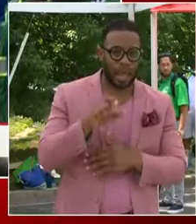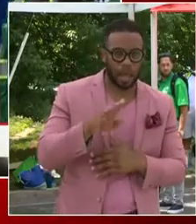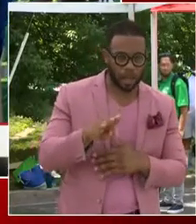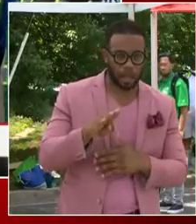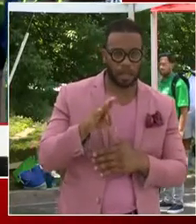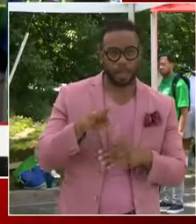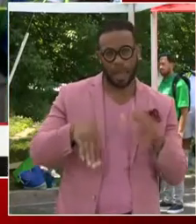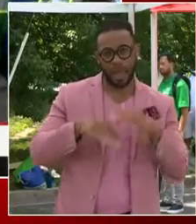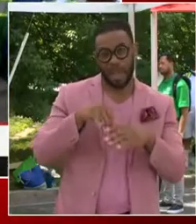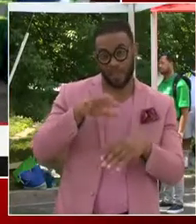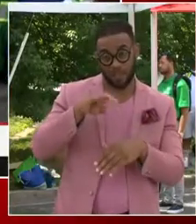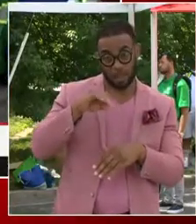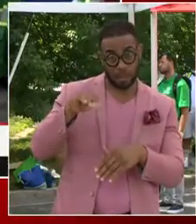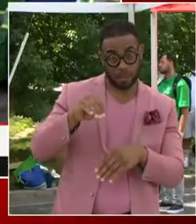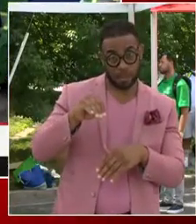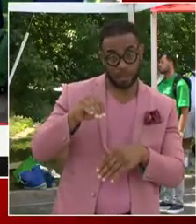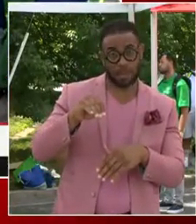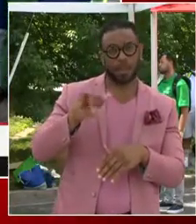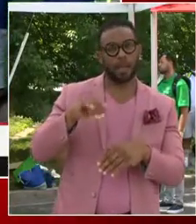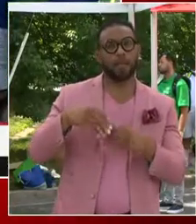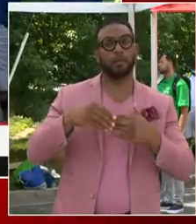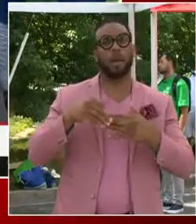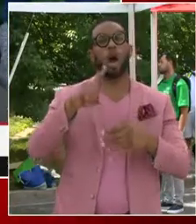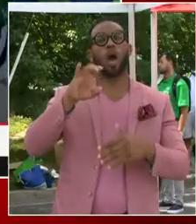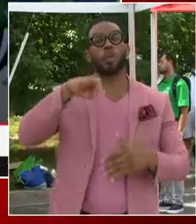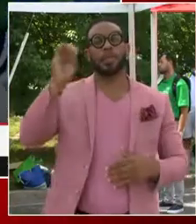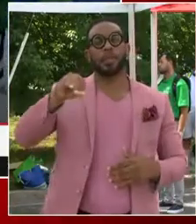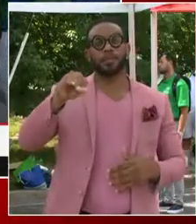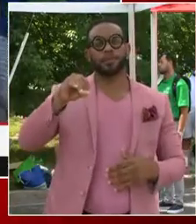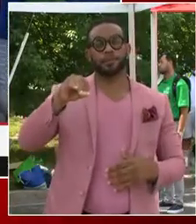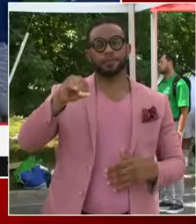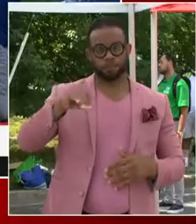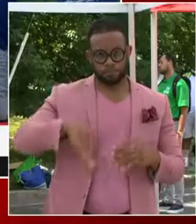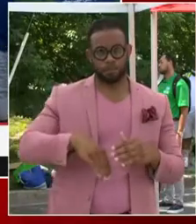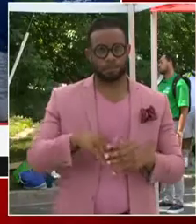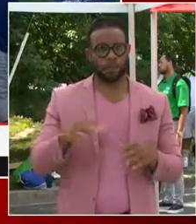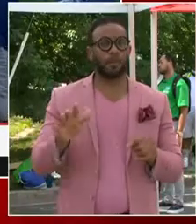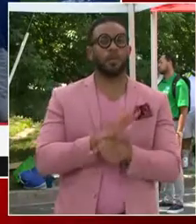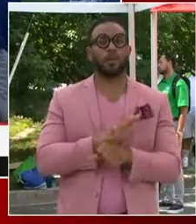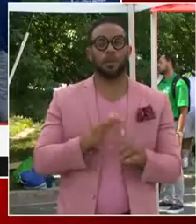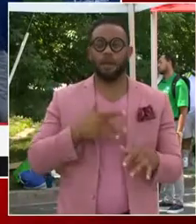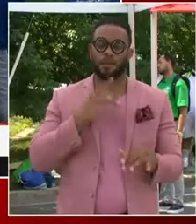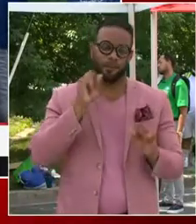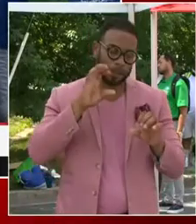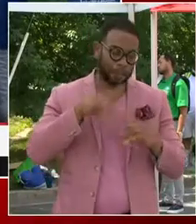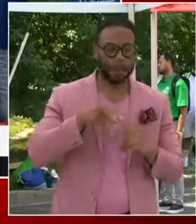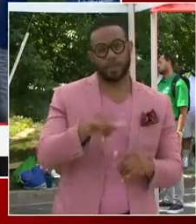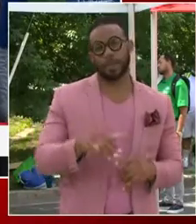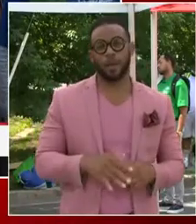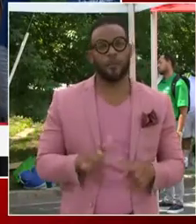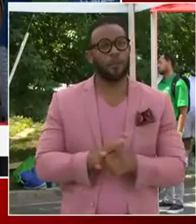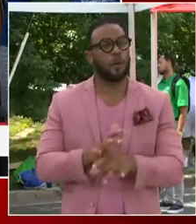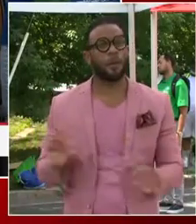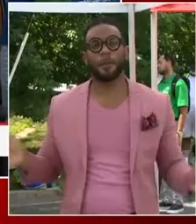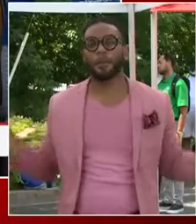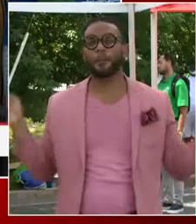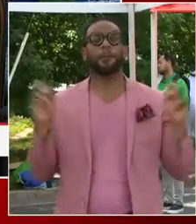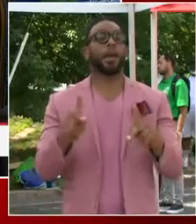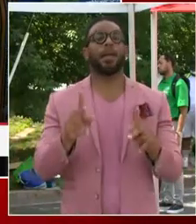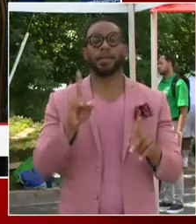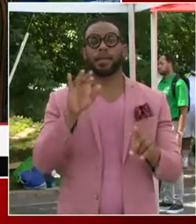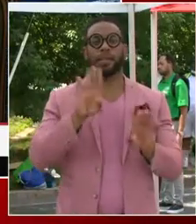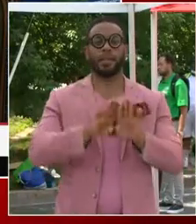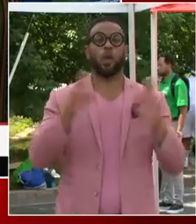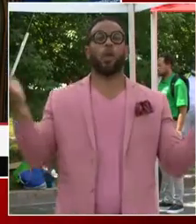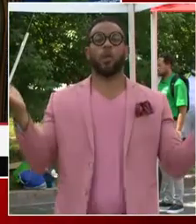were at 50% capacity are now 100% capacity, and I feel amazing about it. DC is